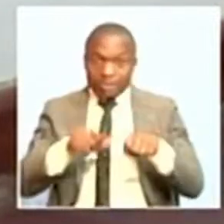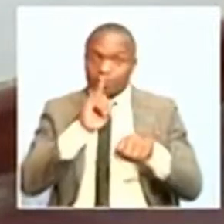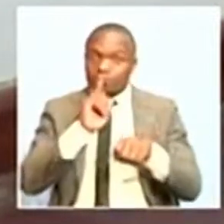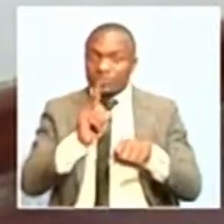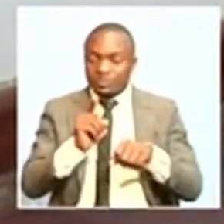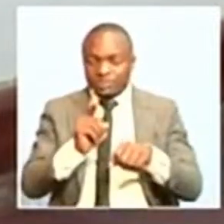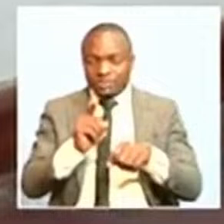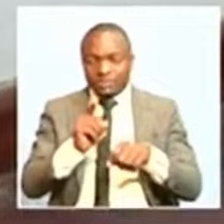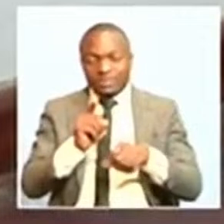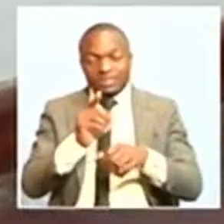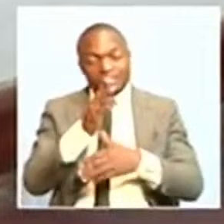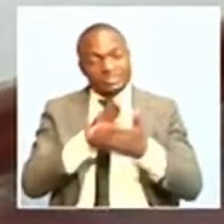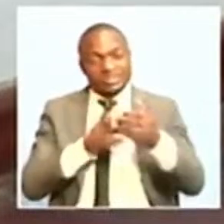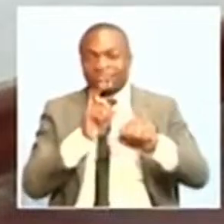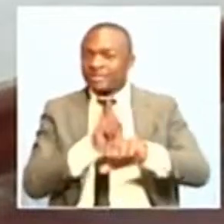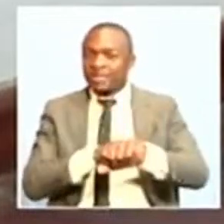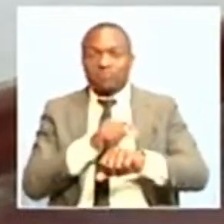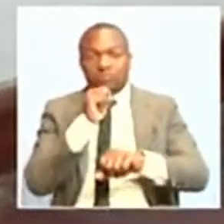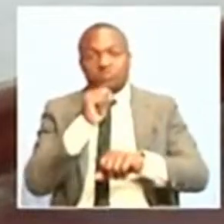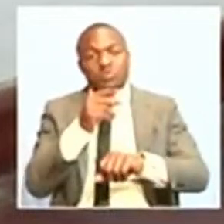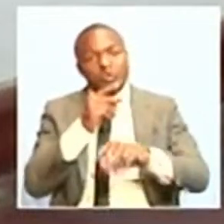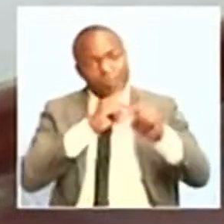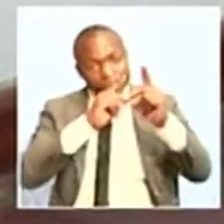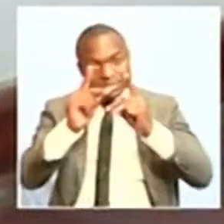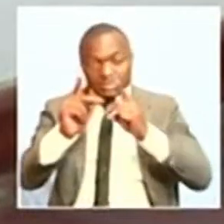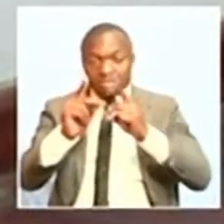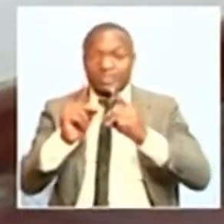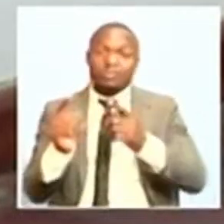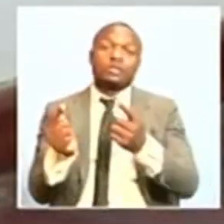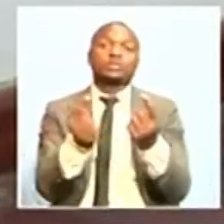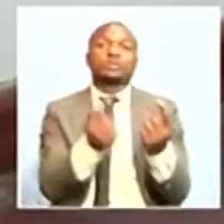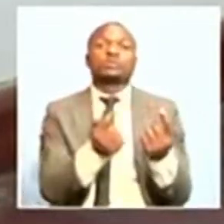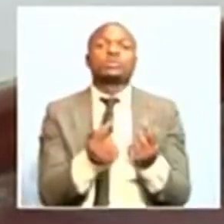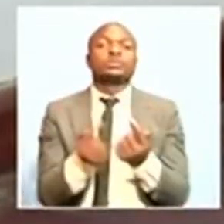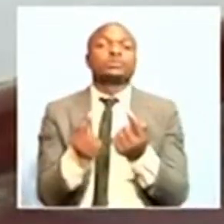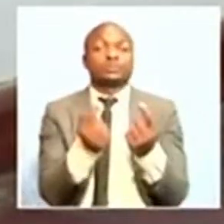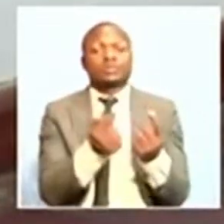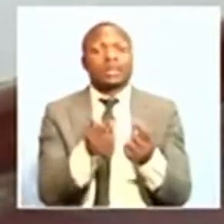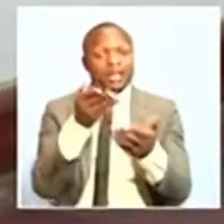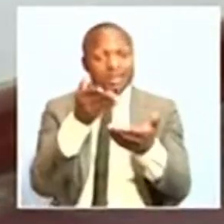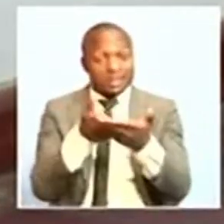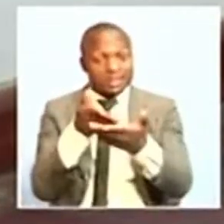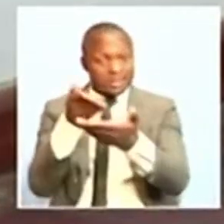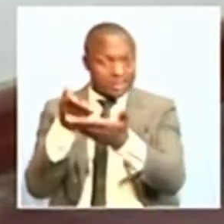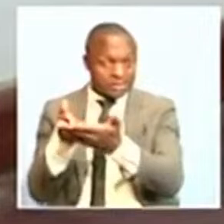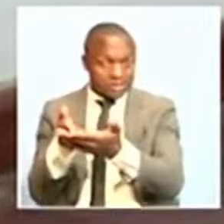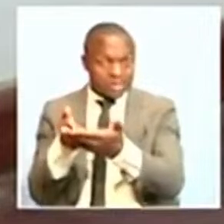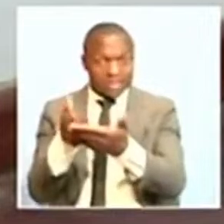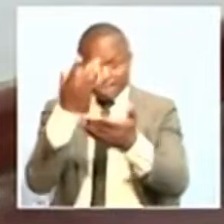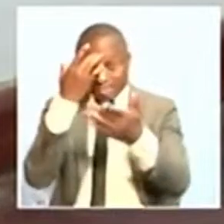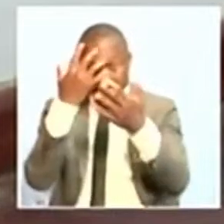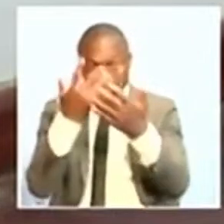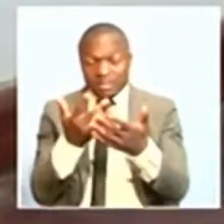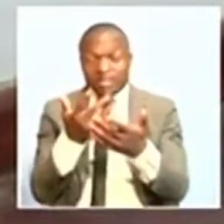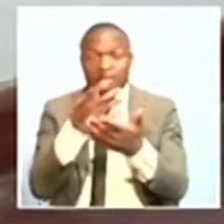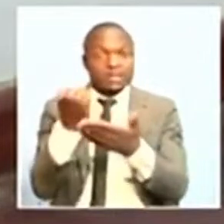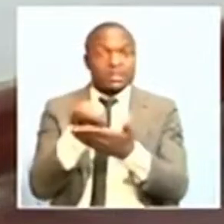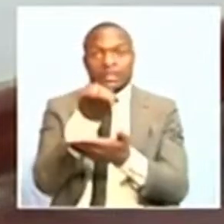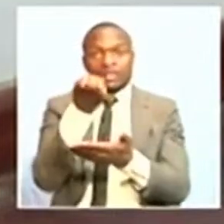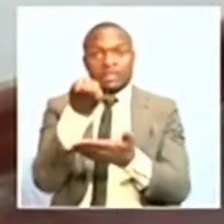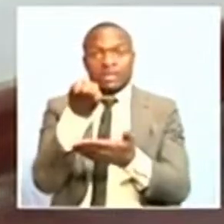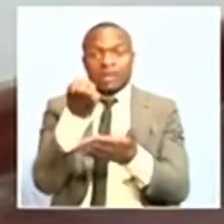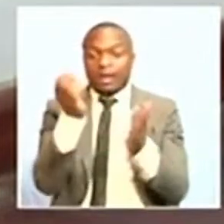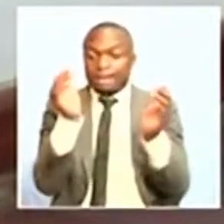possibly unforeseeable circumstances. And these circumstances could be such as unexpected economic